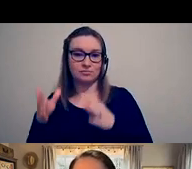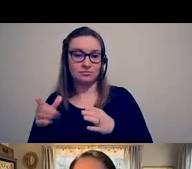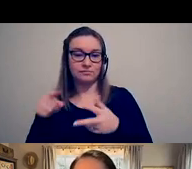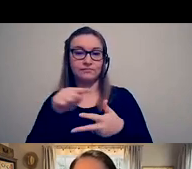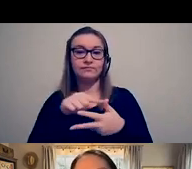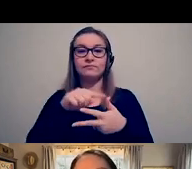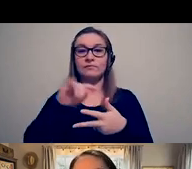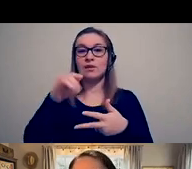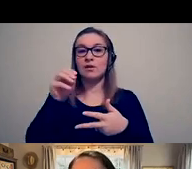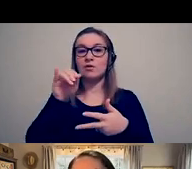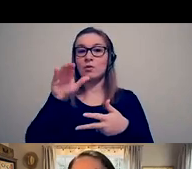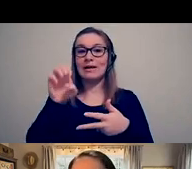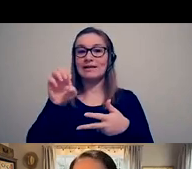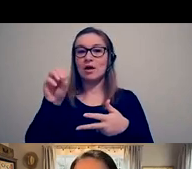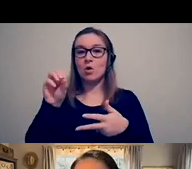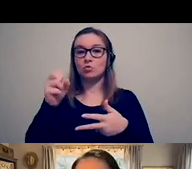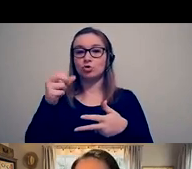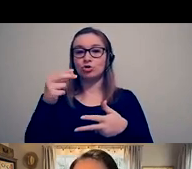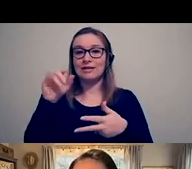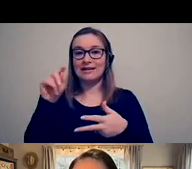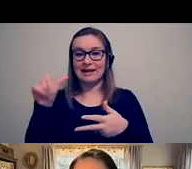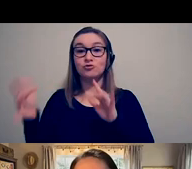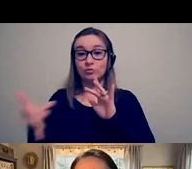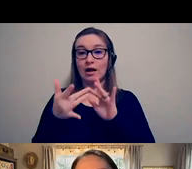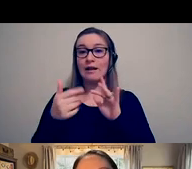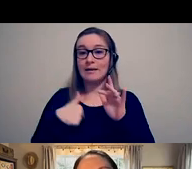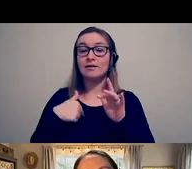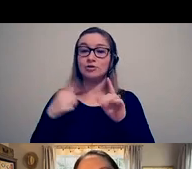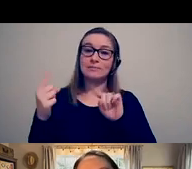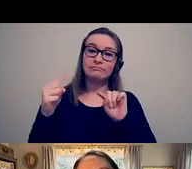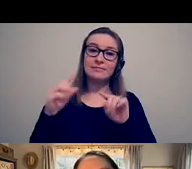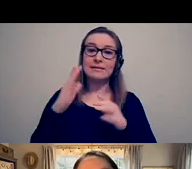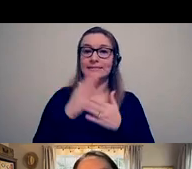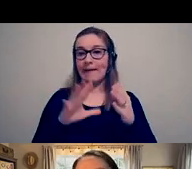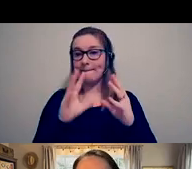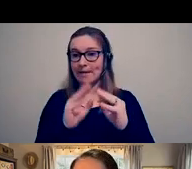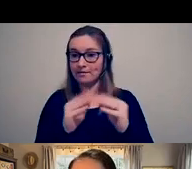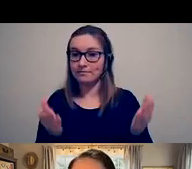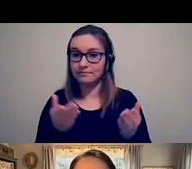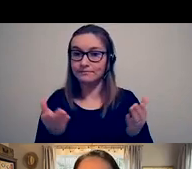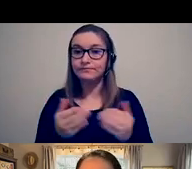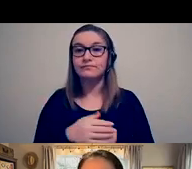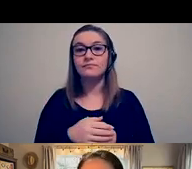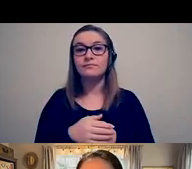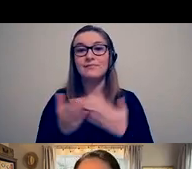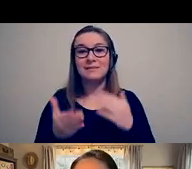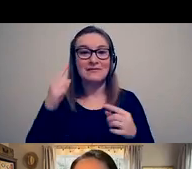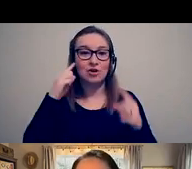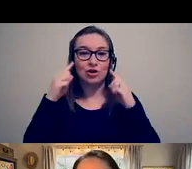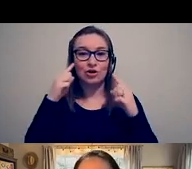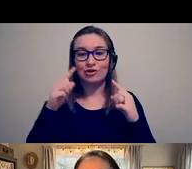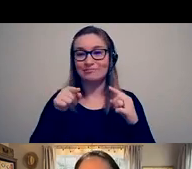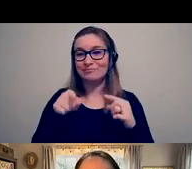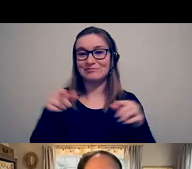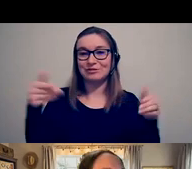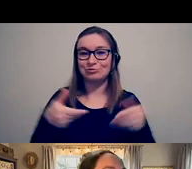Joyce Oshita, who reached out to me. She's attended some of our meetups, and you may have heard her introduce herself